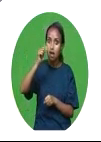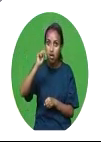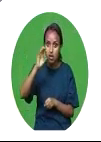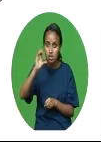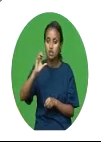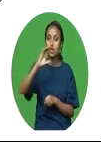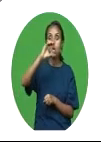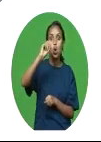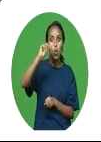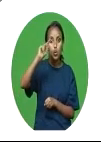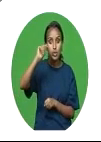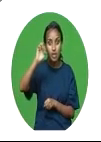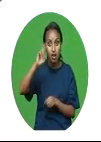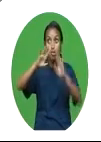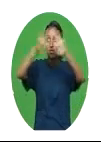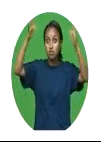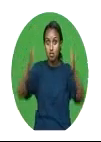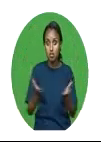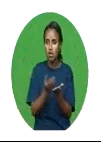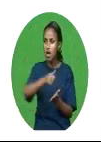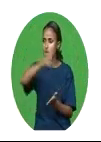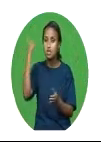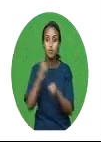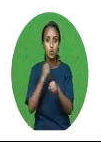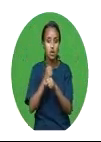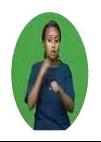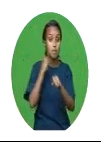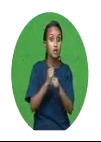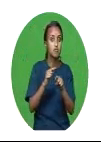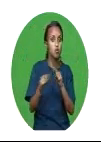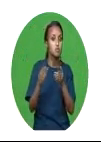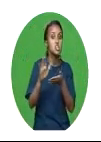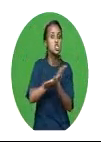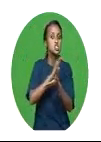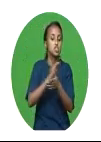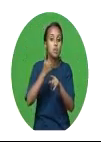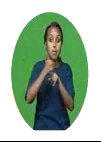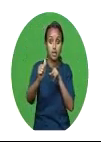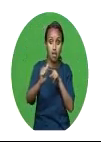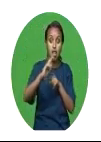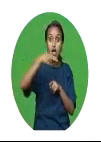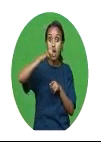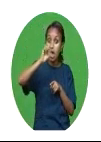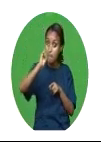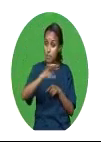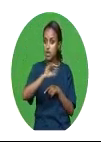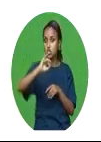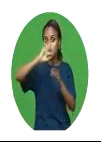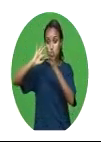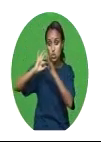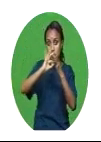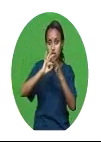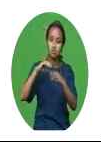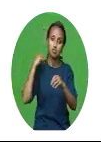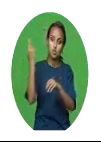containers, and other products made from sheet metal. Hems and joints are used to make